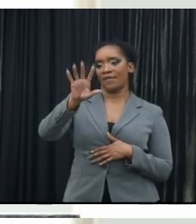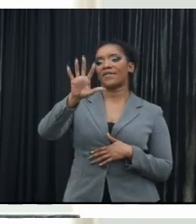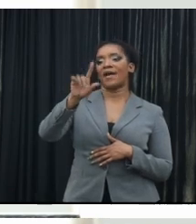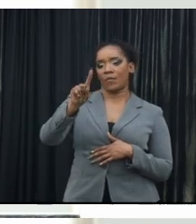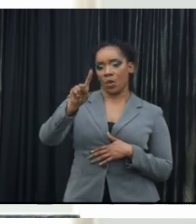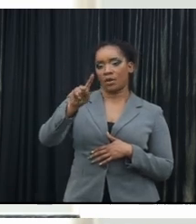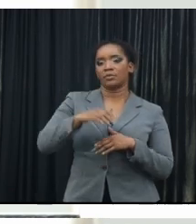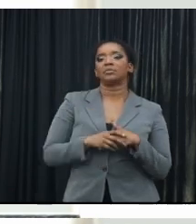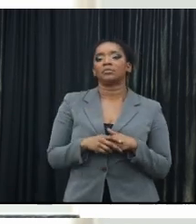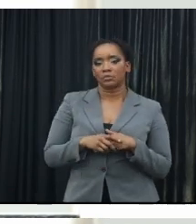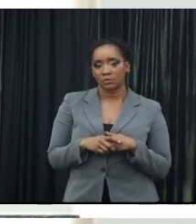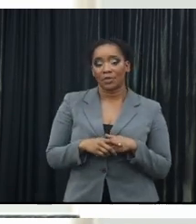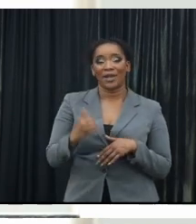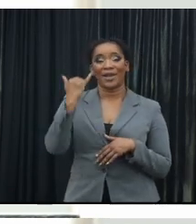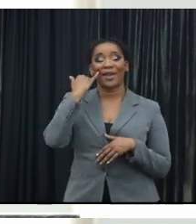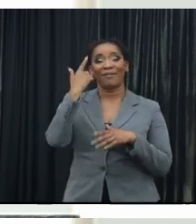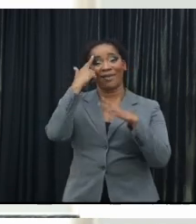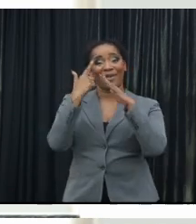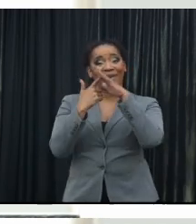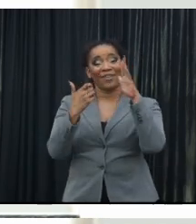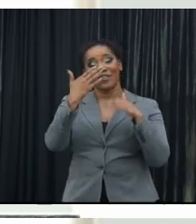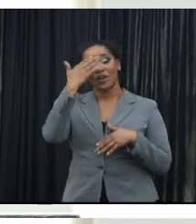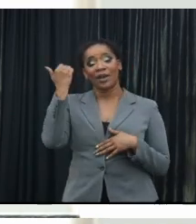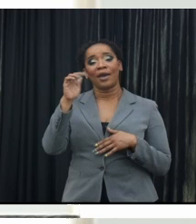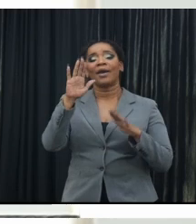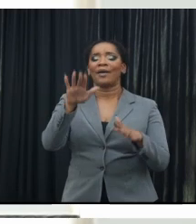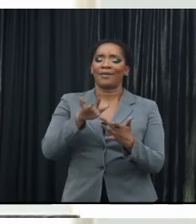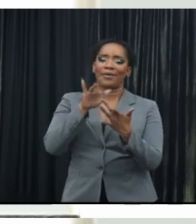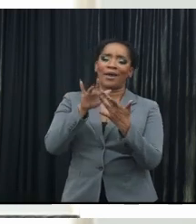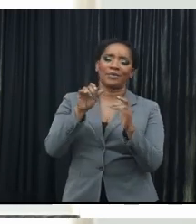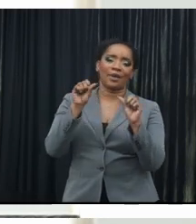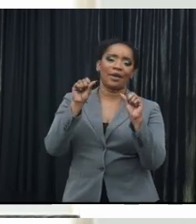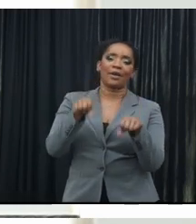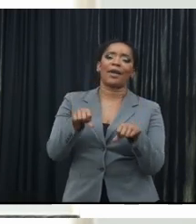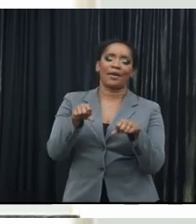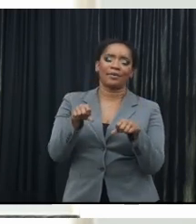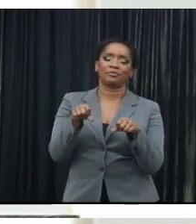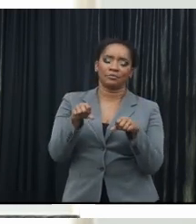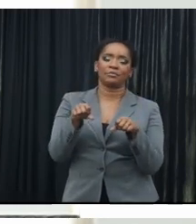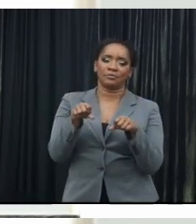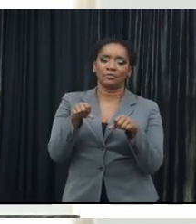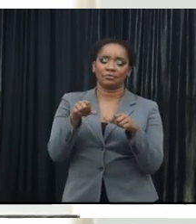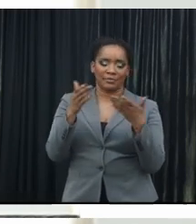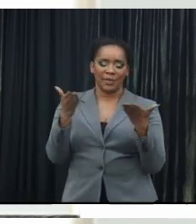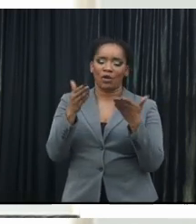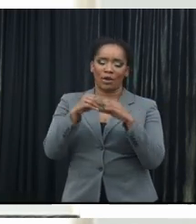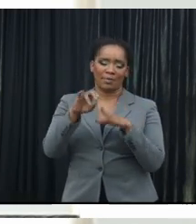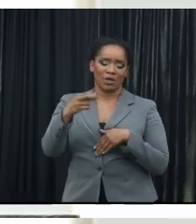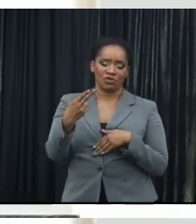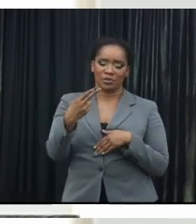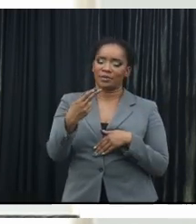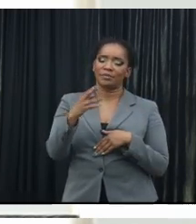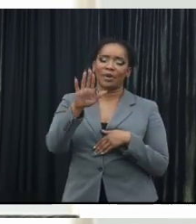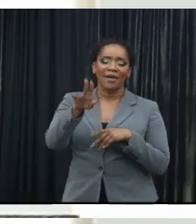313-226-9151. If you forget the number, just know that you can contact the U.S. Attorney's Office here in Michigan and file a complaint. Let us know so that we